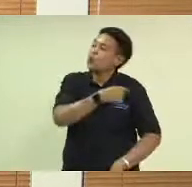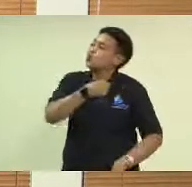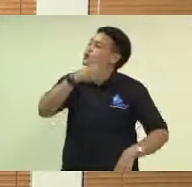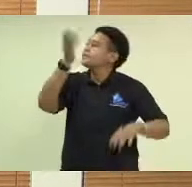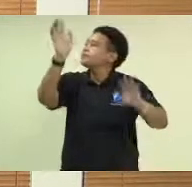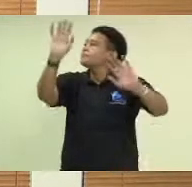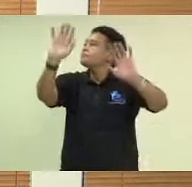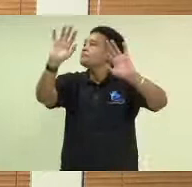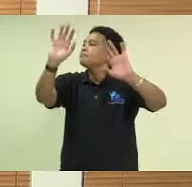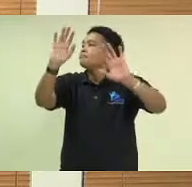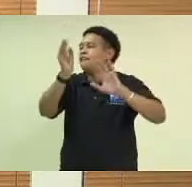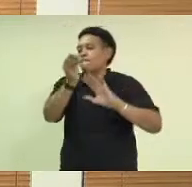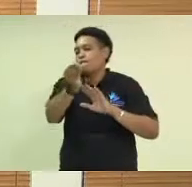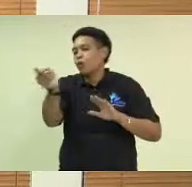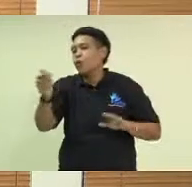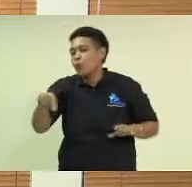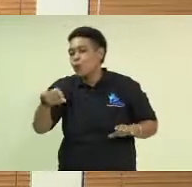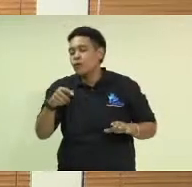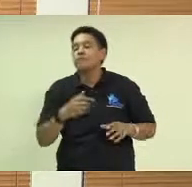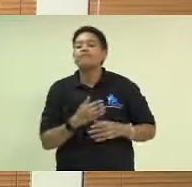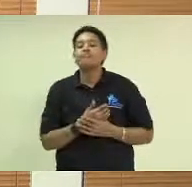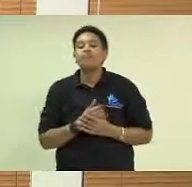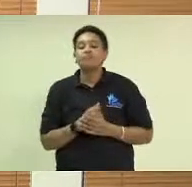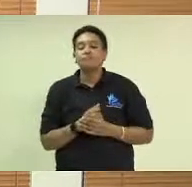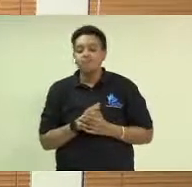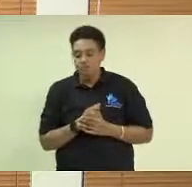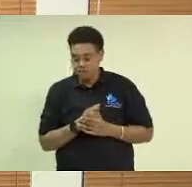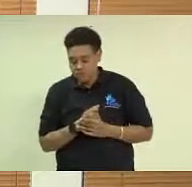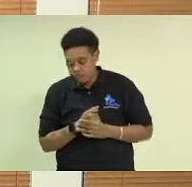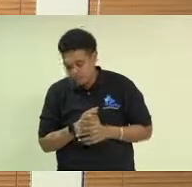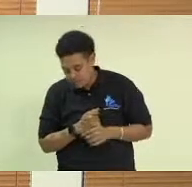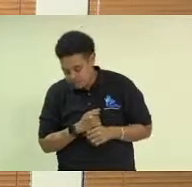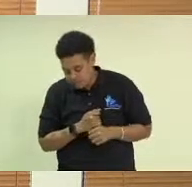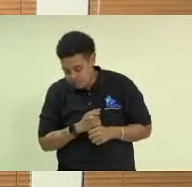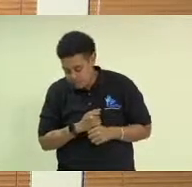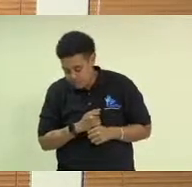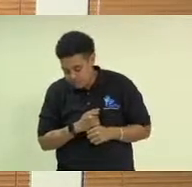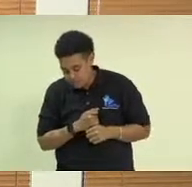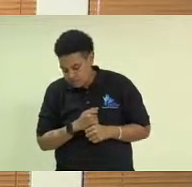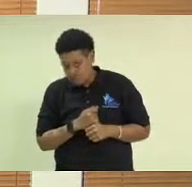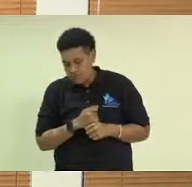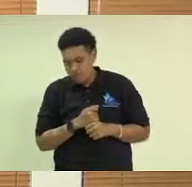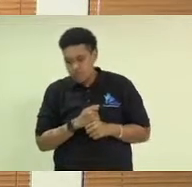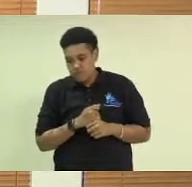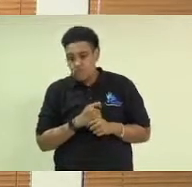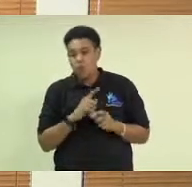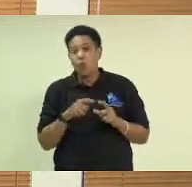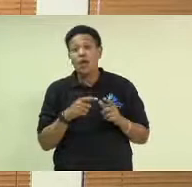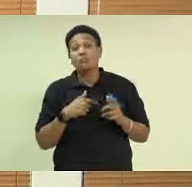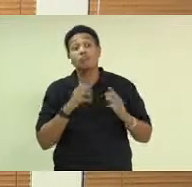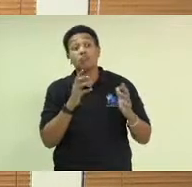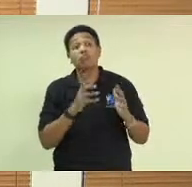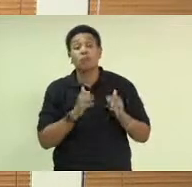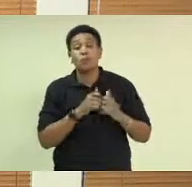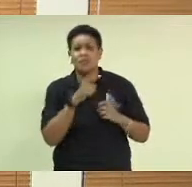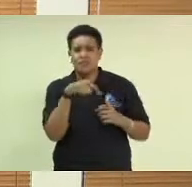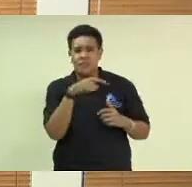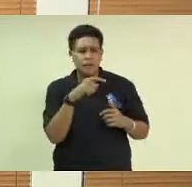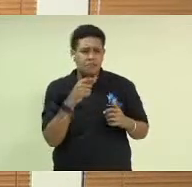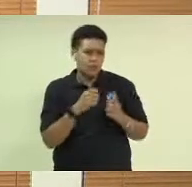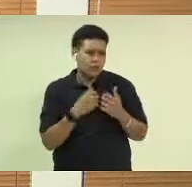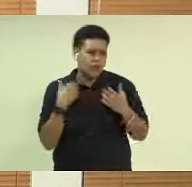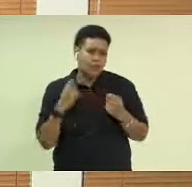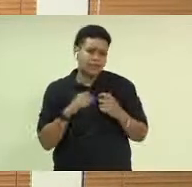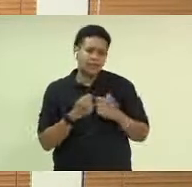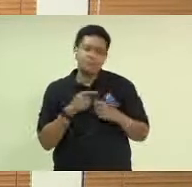not interested in taking the second dose. They have really, when spoken to by the health team,